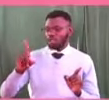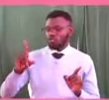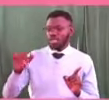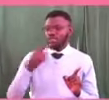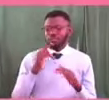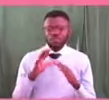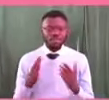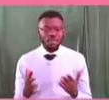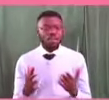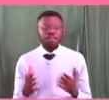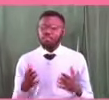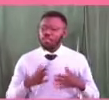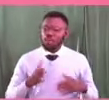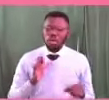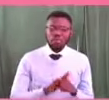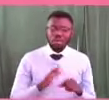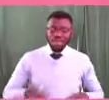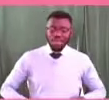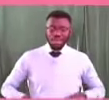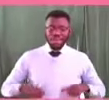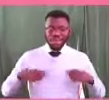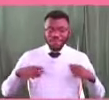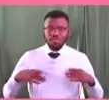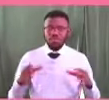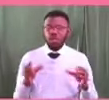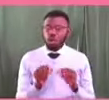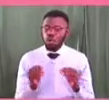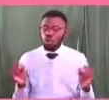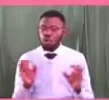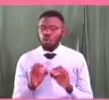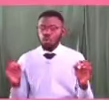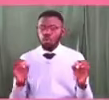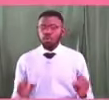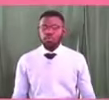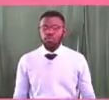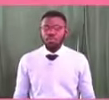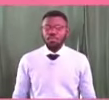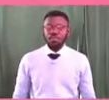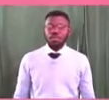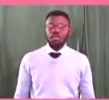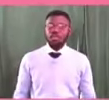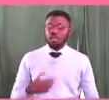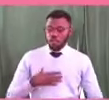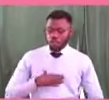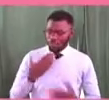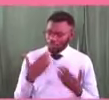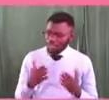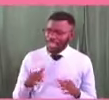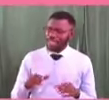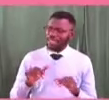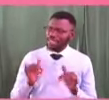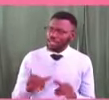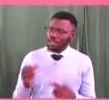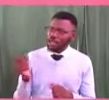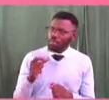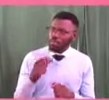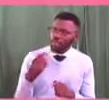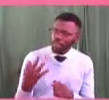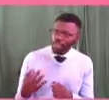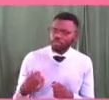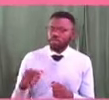many people do not survive the first three months or 1 year when they get out of